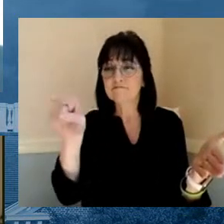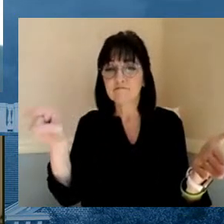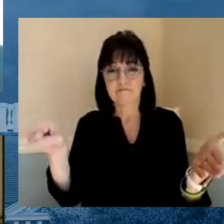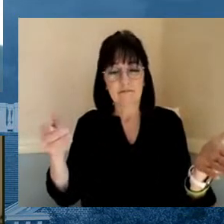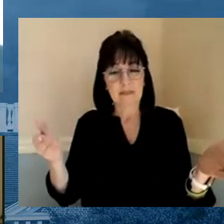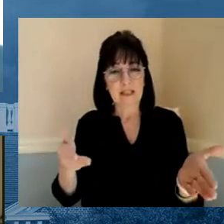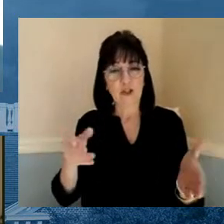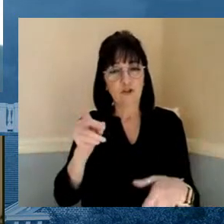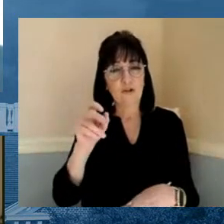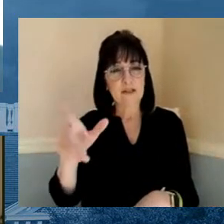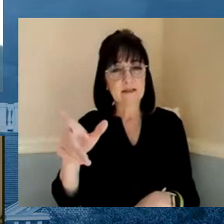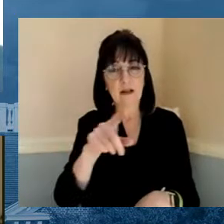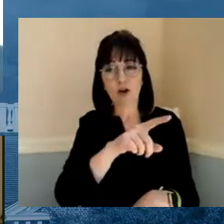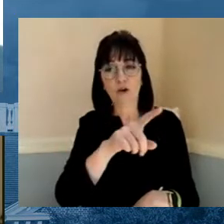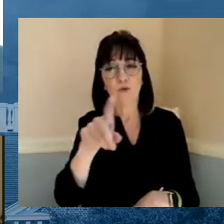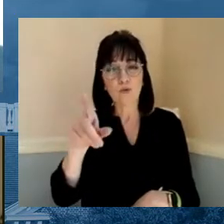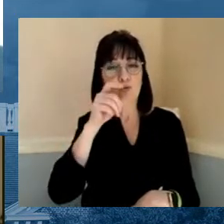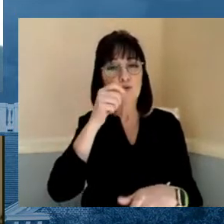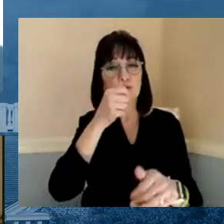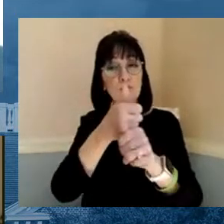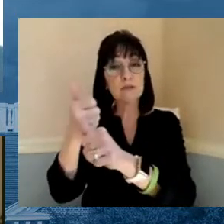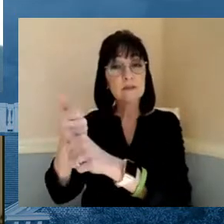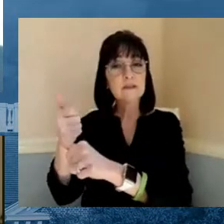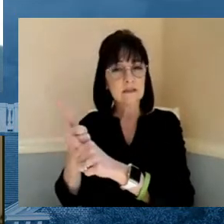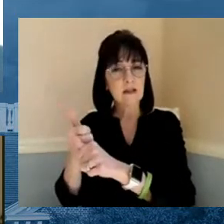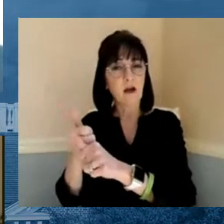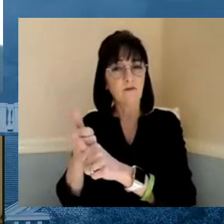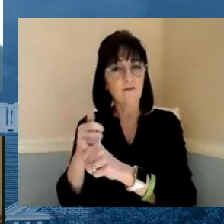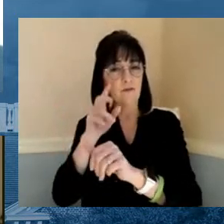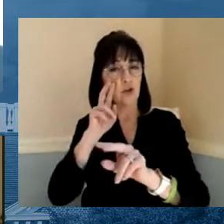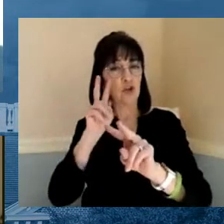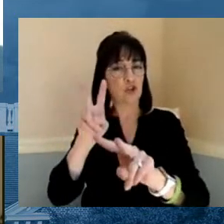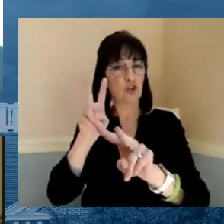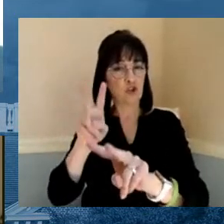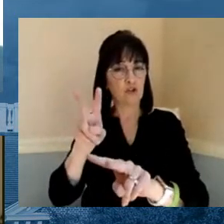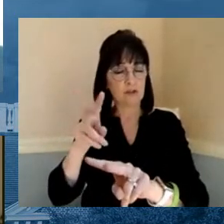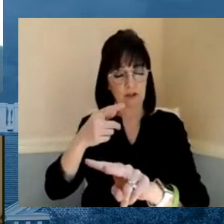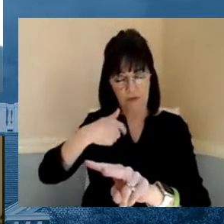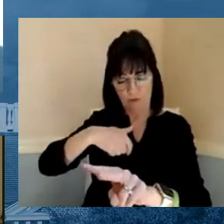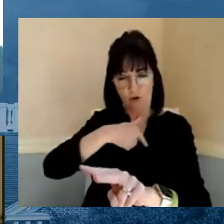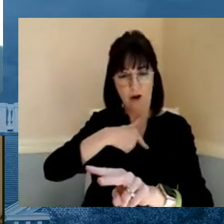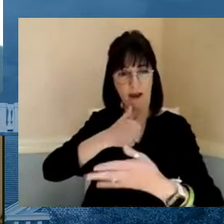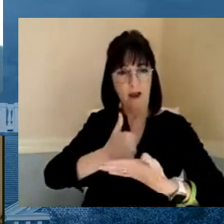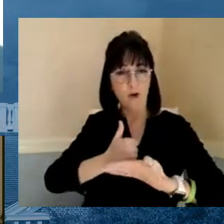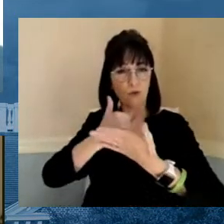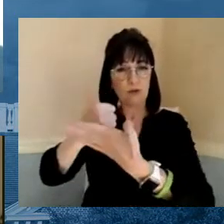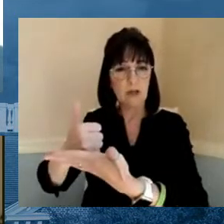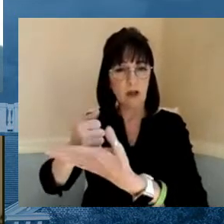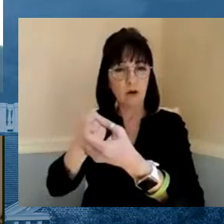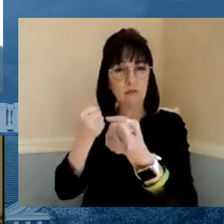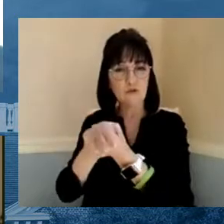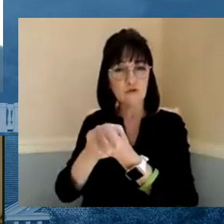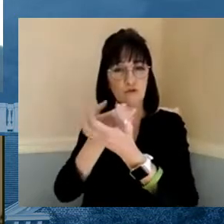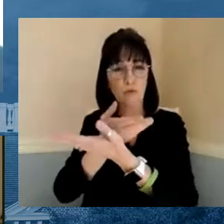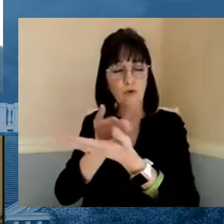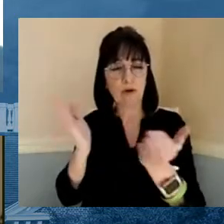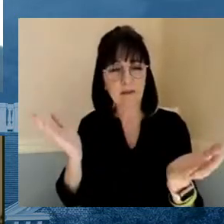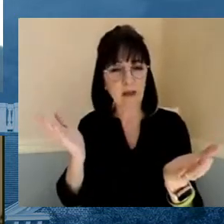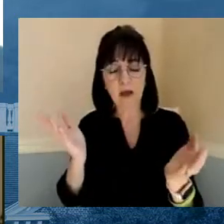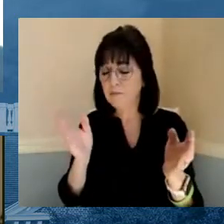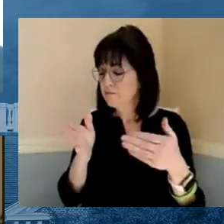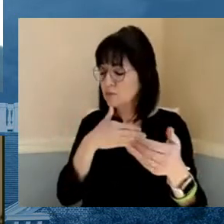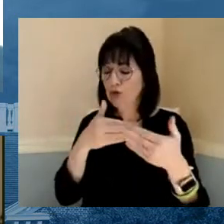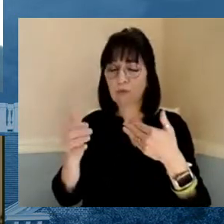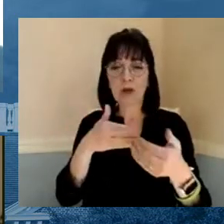and encouraging us to figure out ways to bring our work and what we do to their shops and offices and